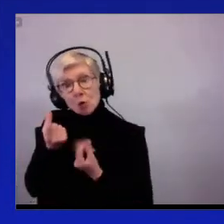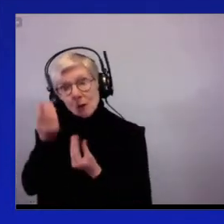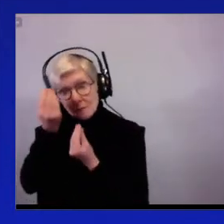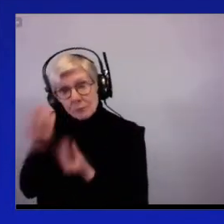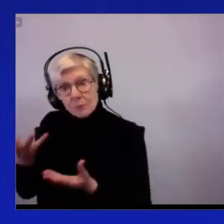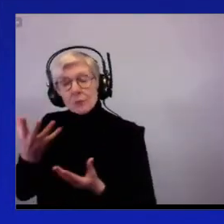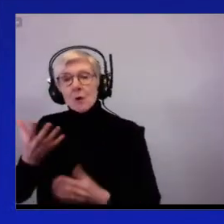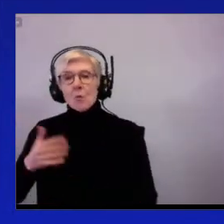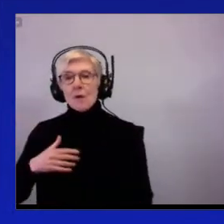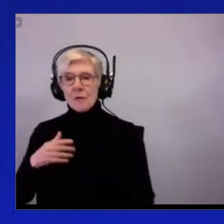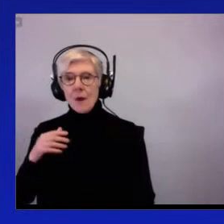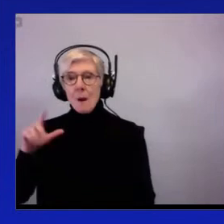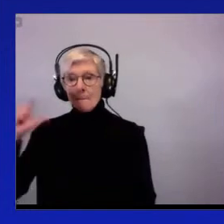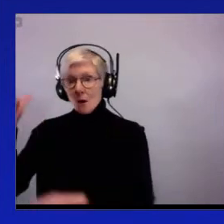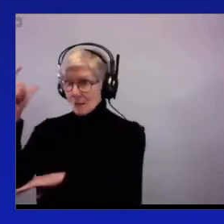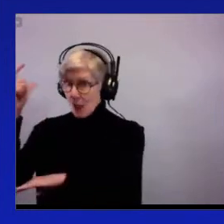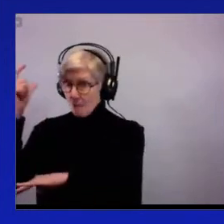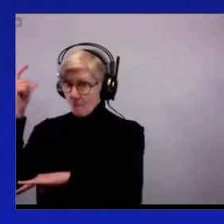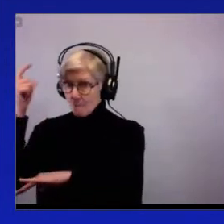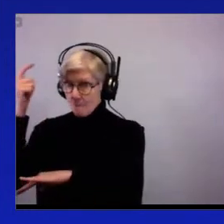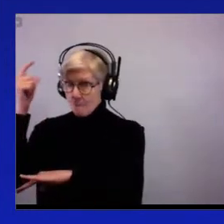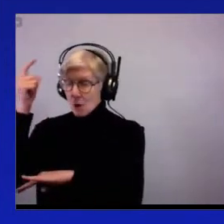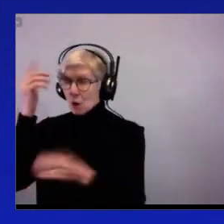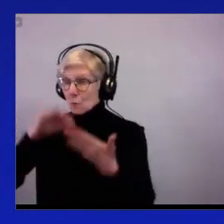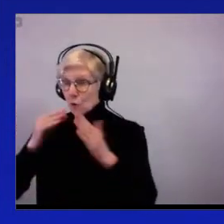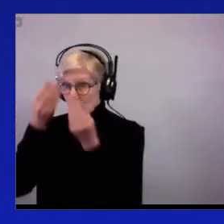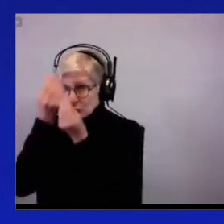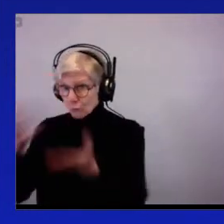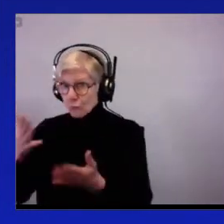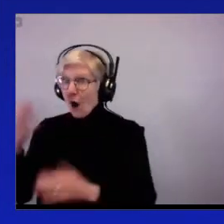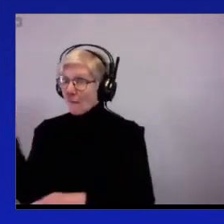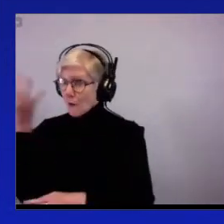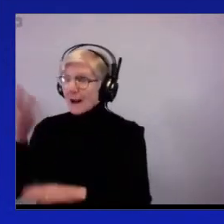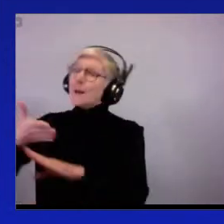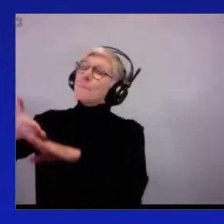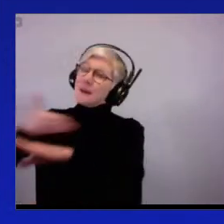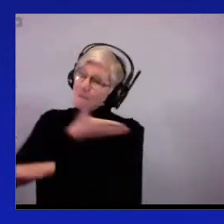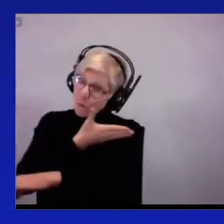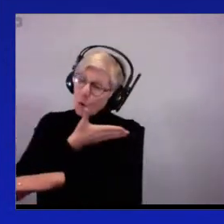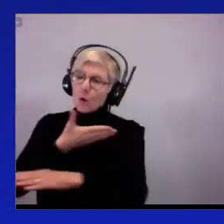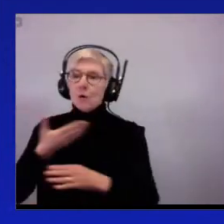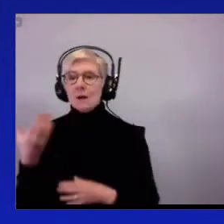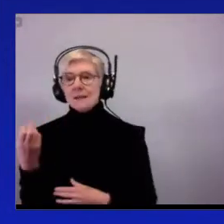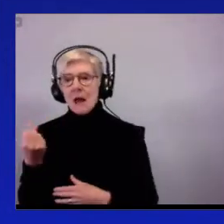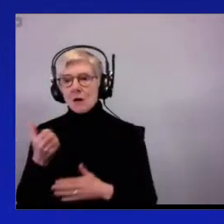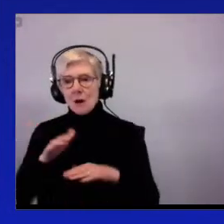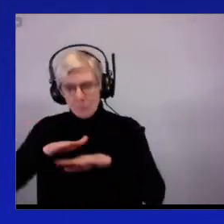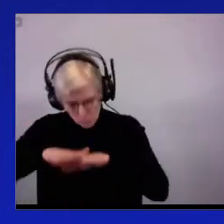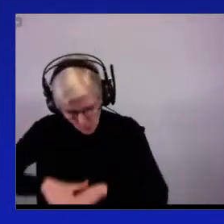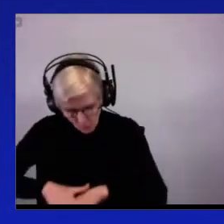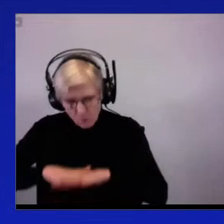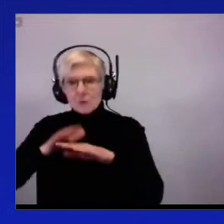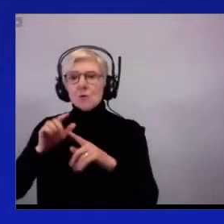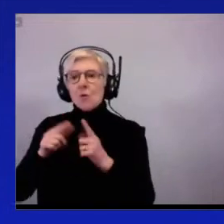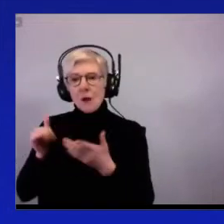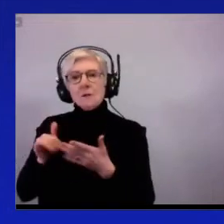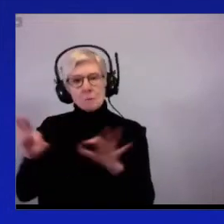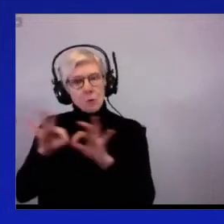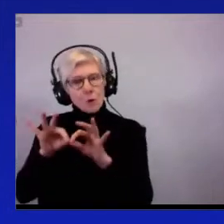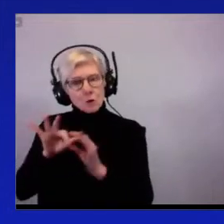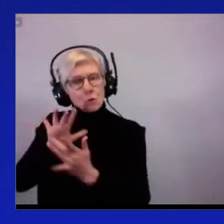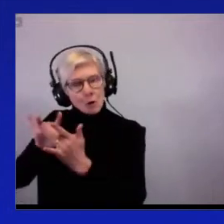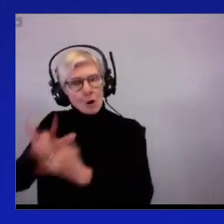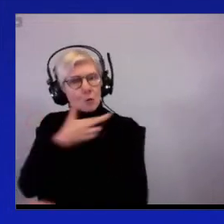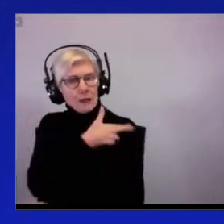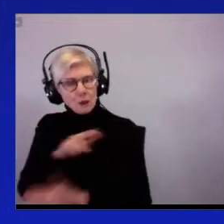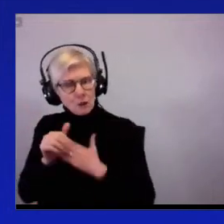and during evening Friday prayers. So there are many different channels, and I appreciate counselors